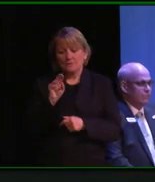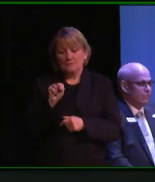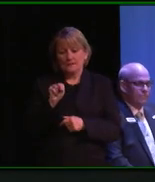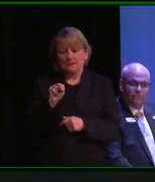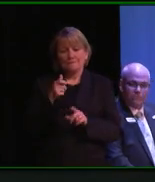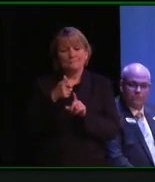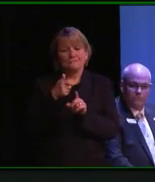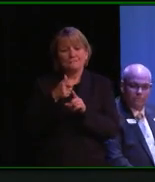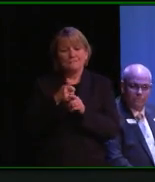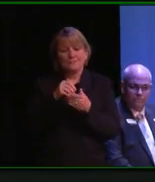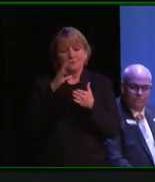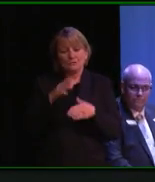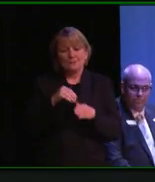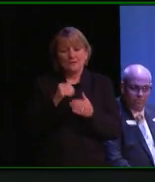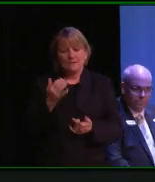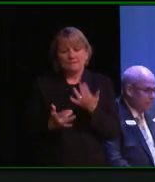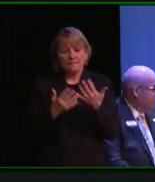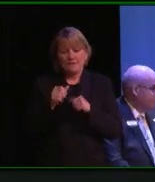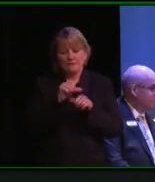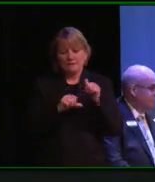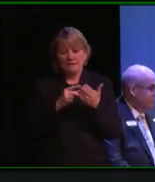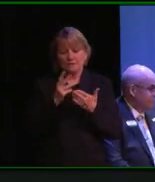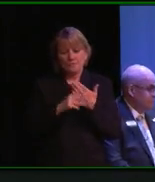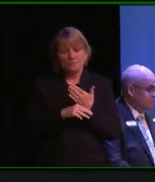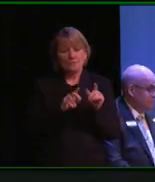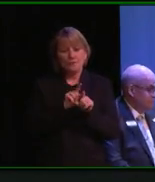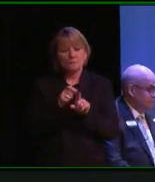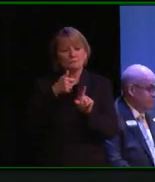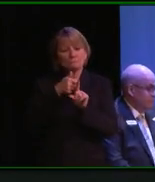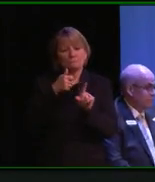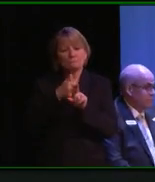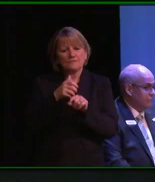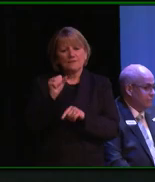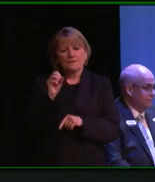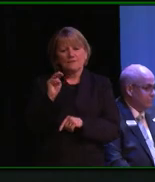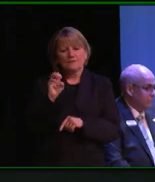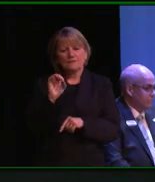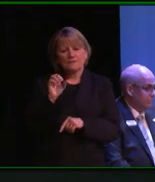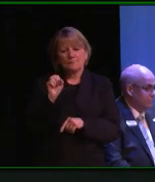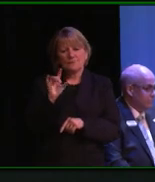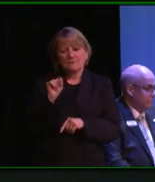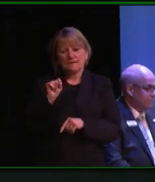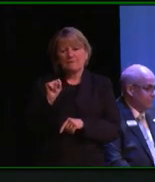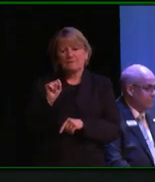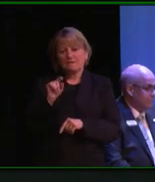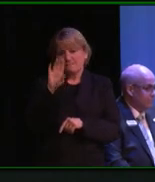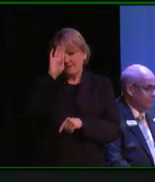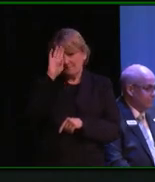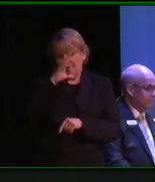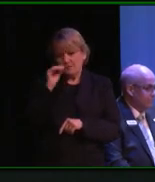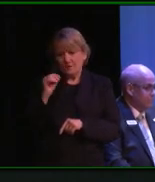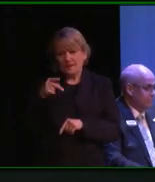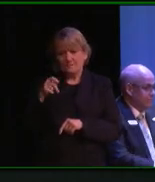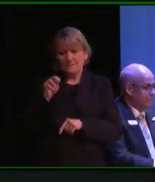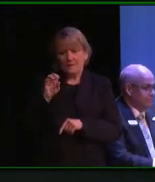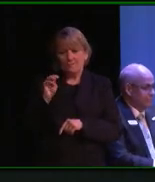in our fire science program and is also a Somerset firefighter and paramedic.